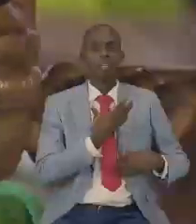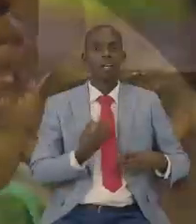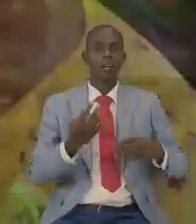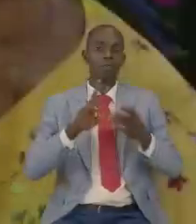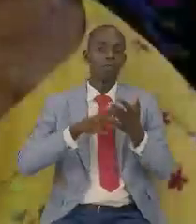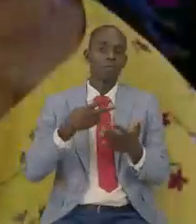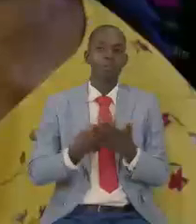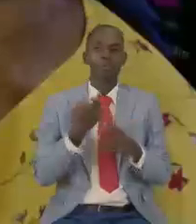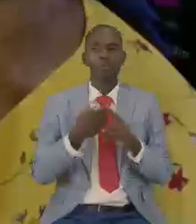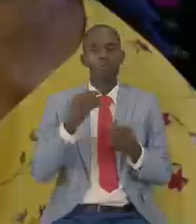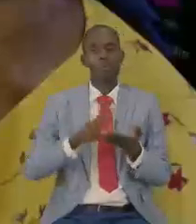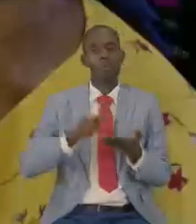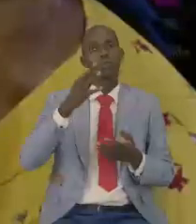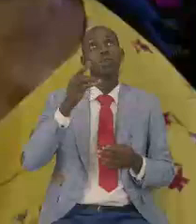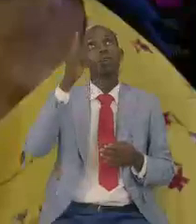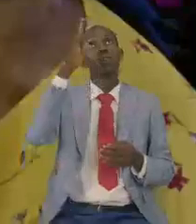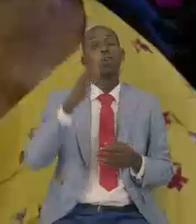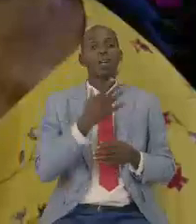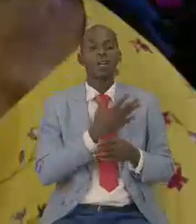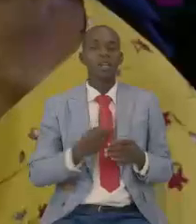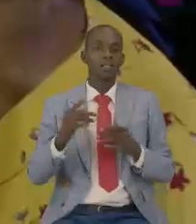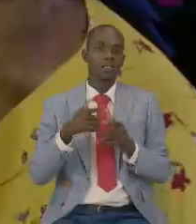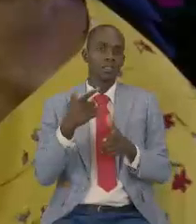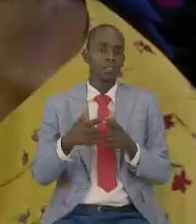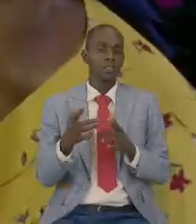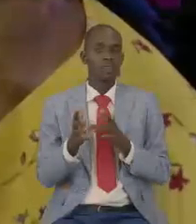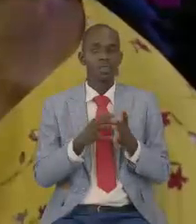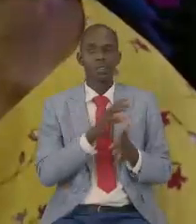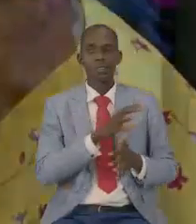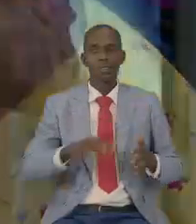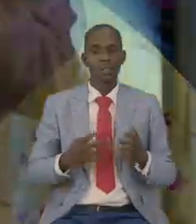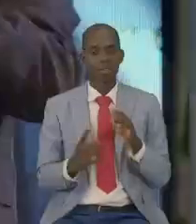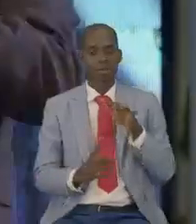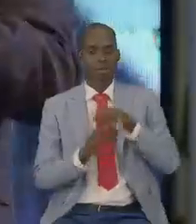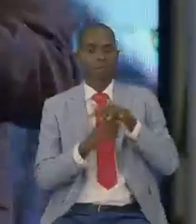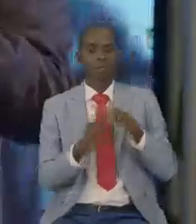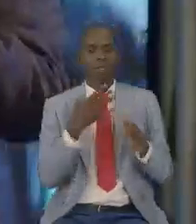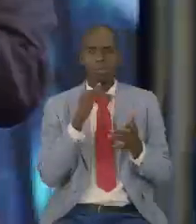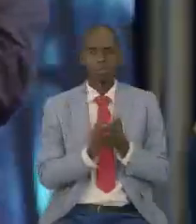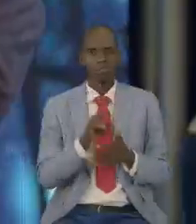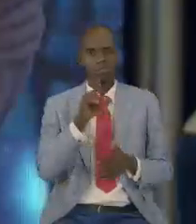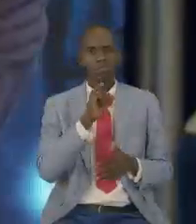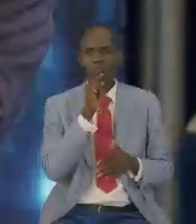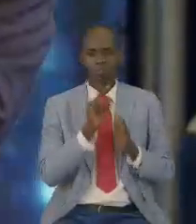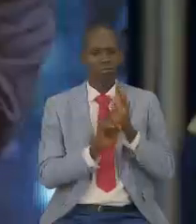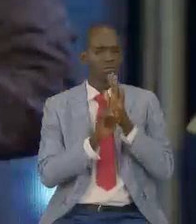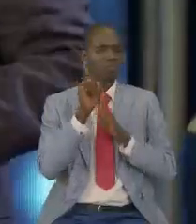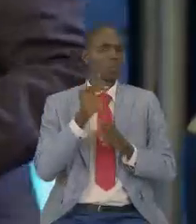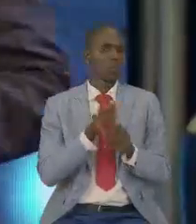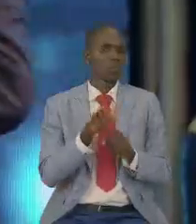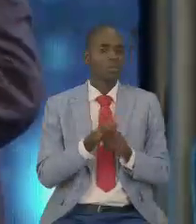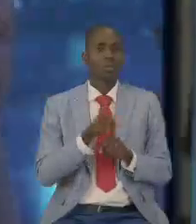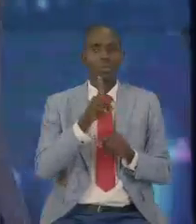Jesus Christ comes. He says, you are not tall enough. You can never be tall enough to